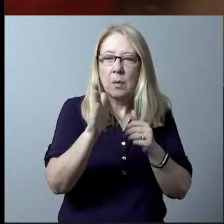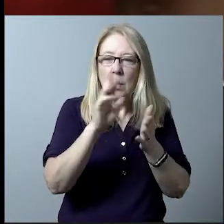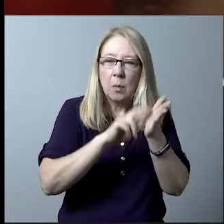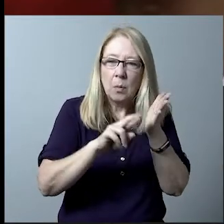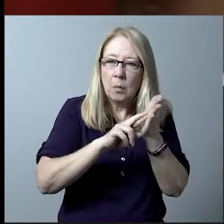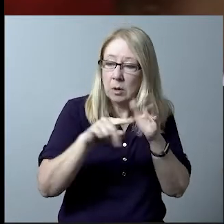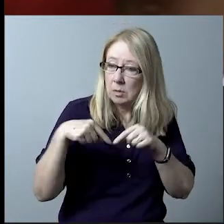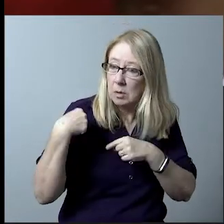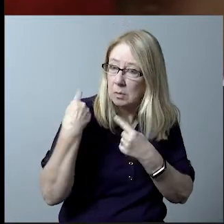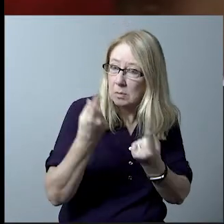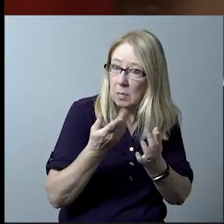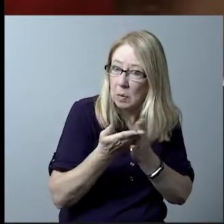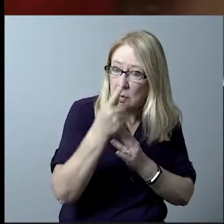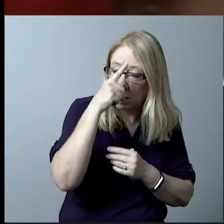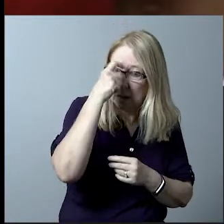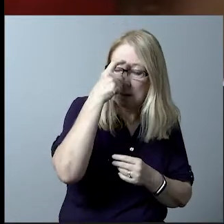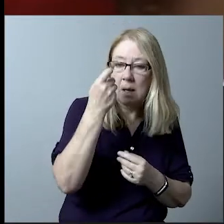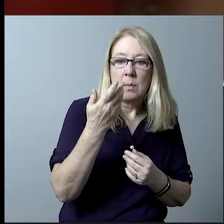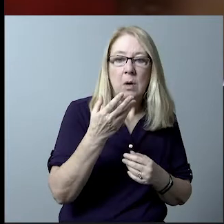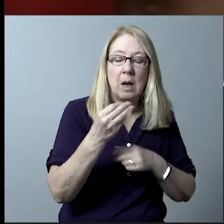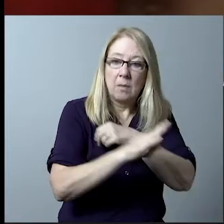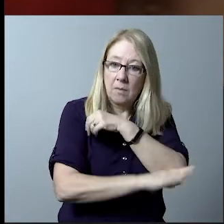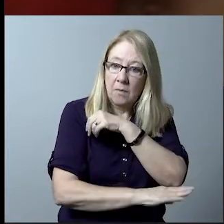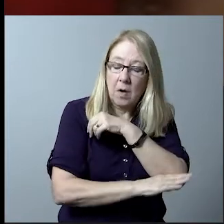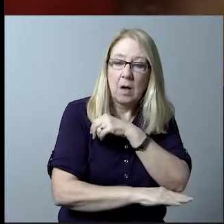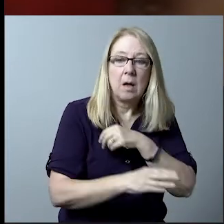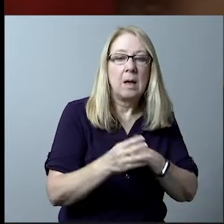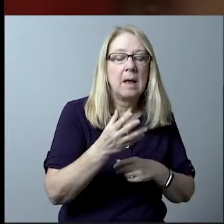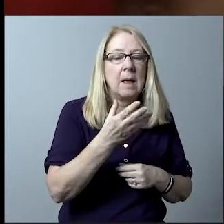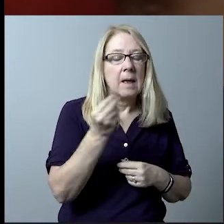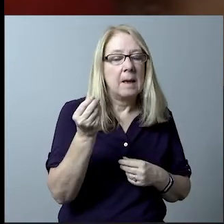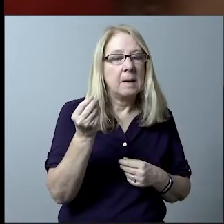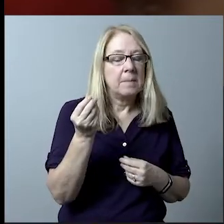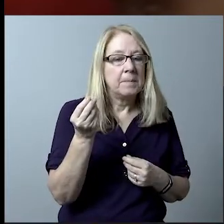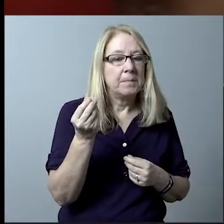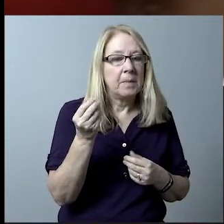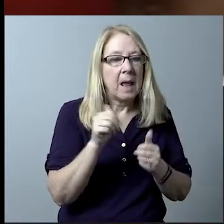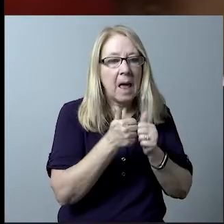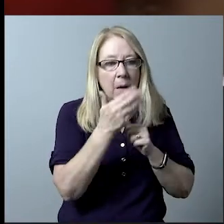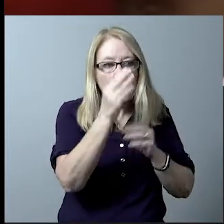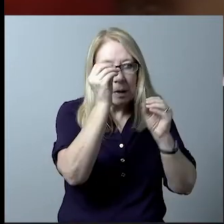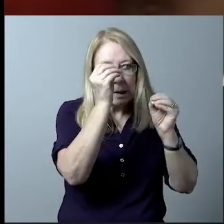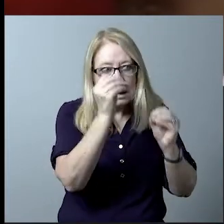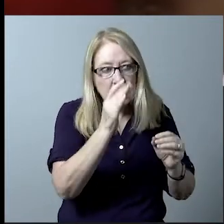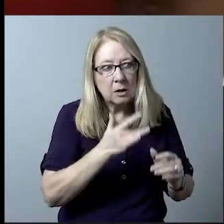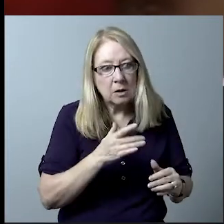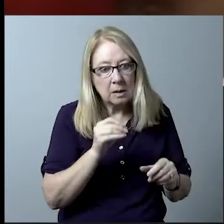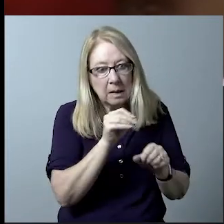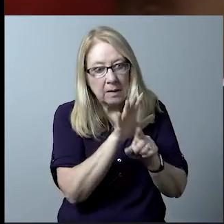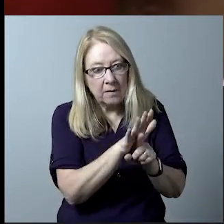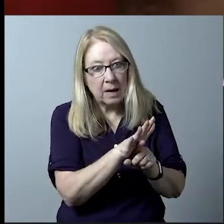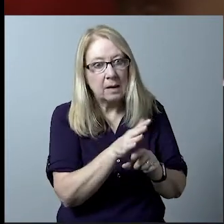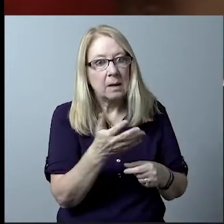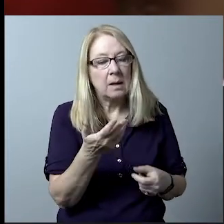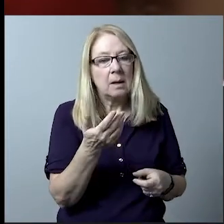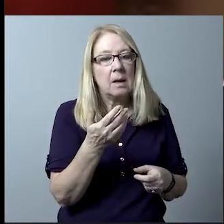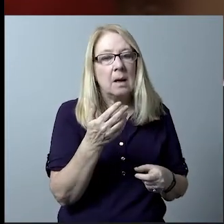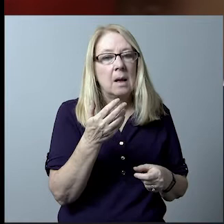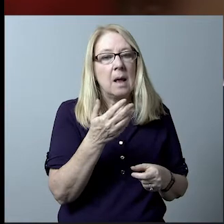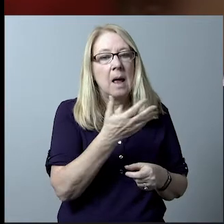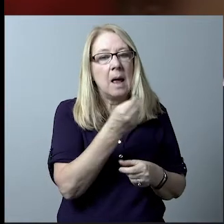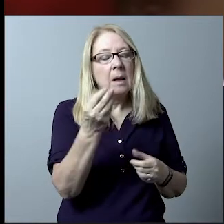you about how your research has been over the summer and in the fall here, how your teaching has